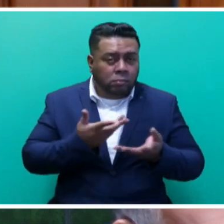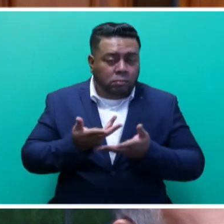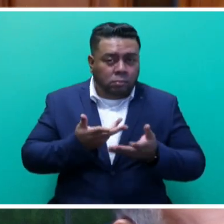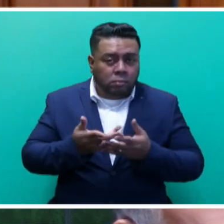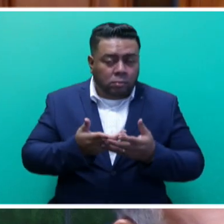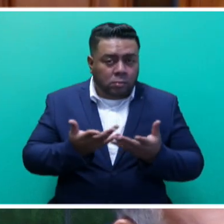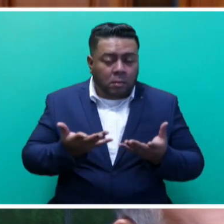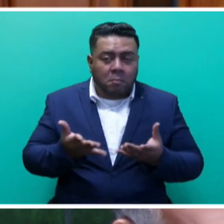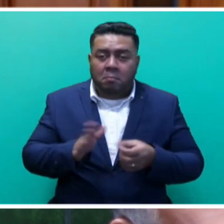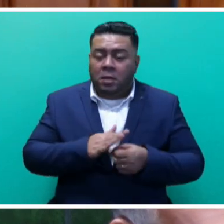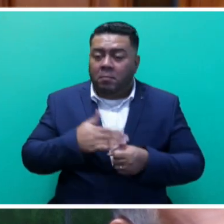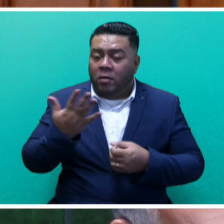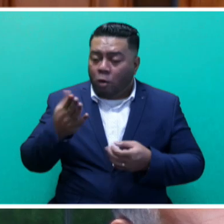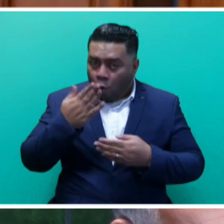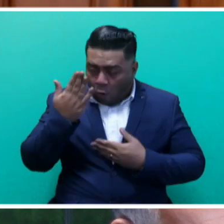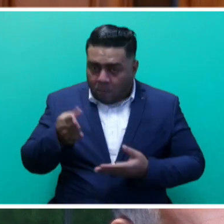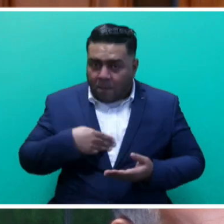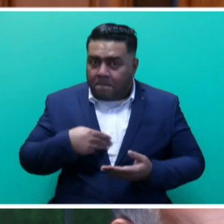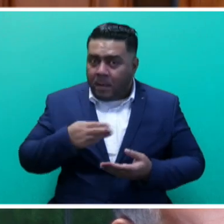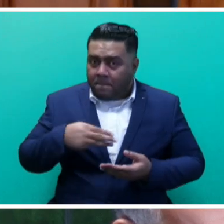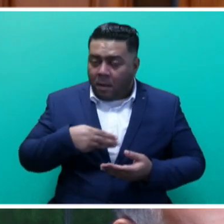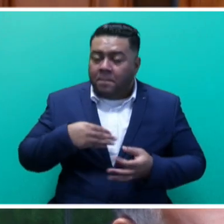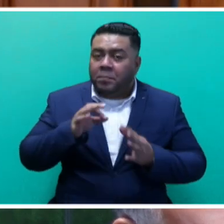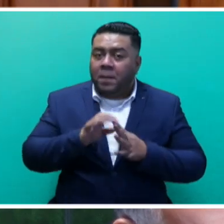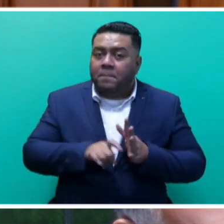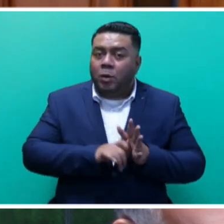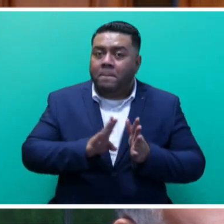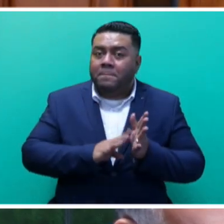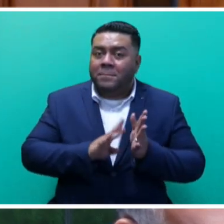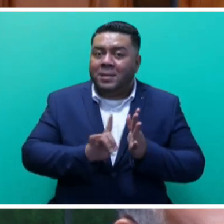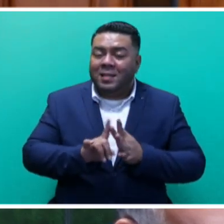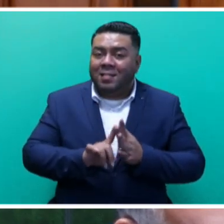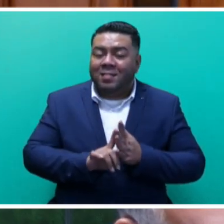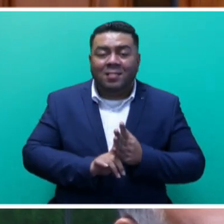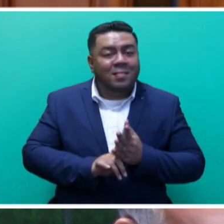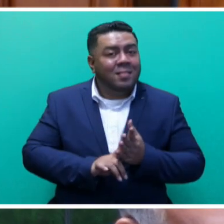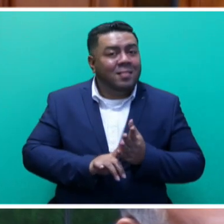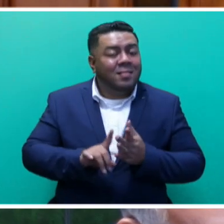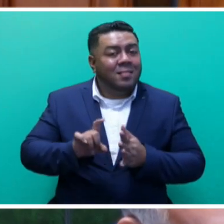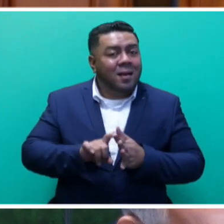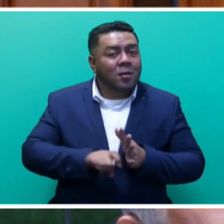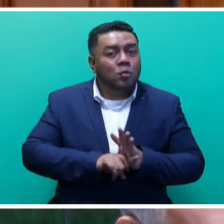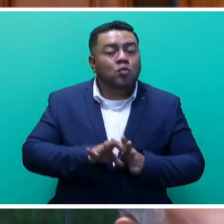queries made by the Honourable Member, Premila Kumar, regarding the utilization of funds.